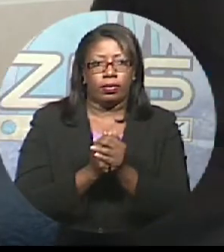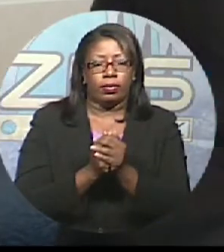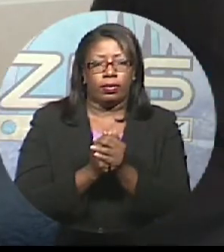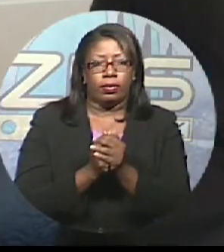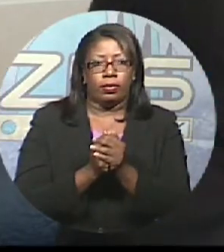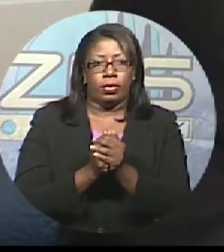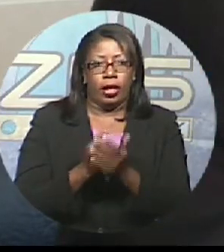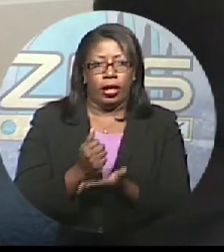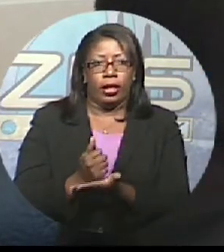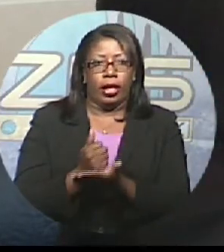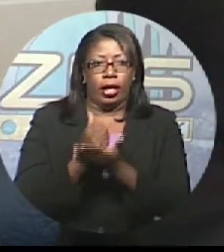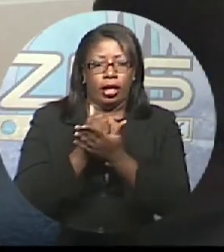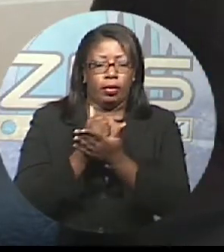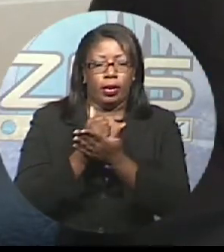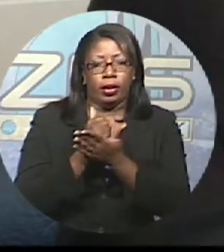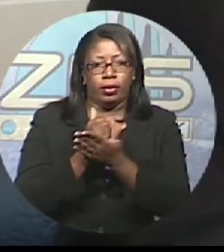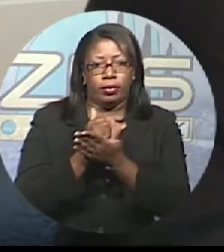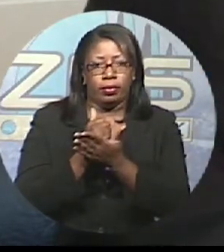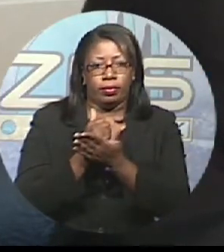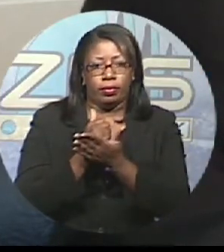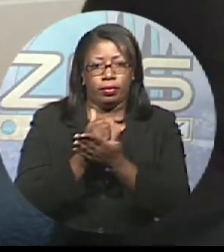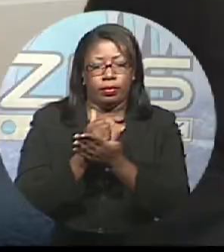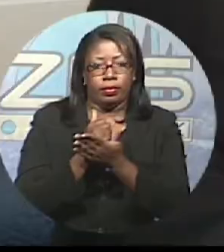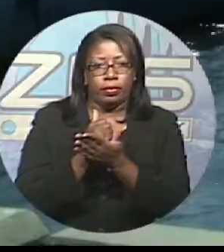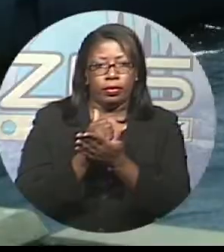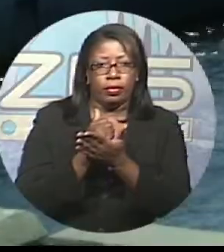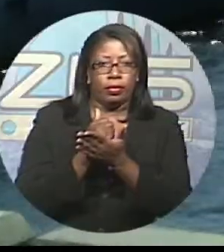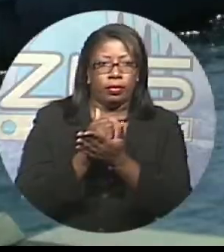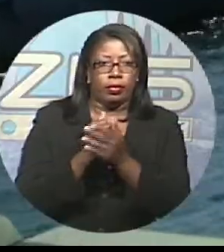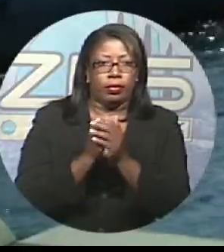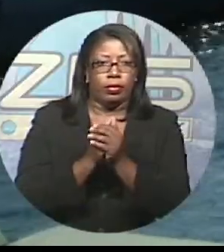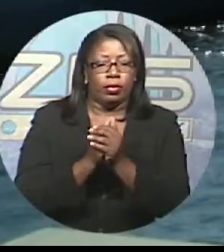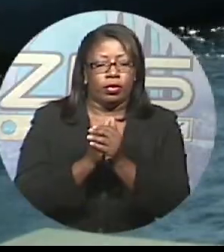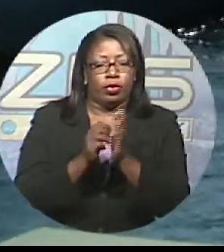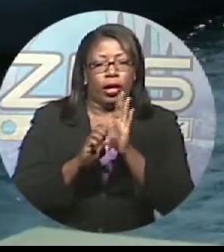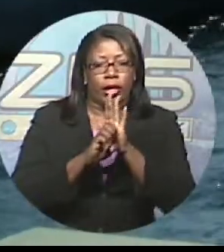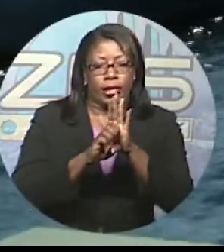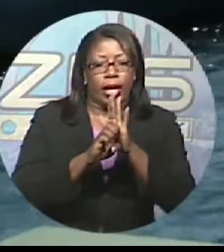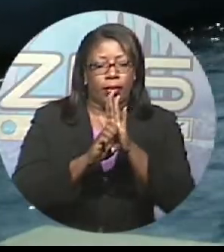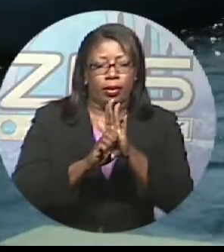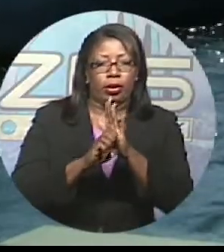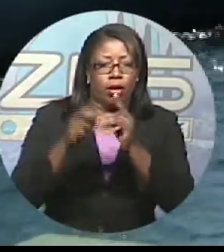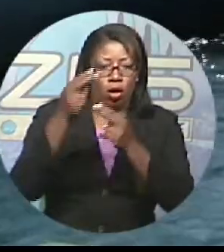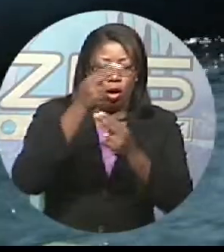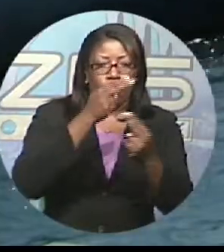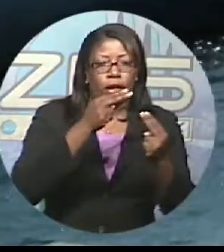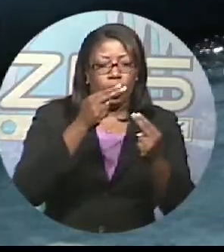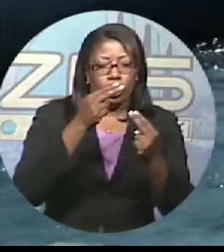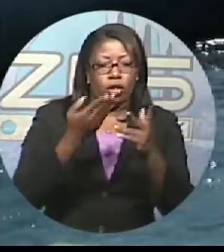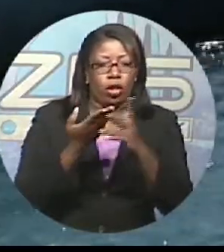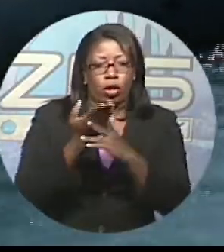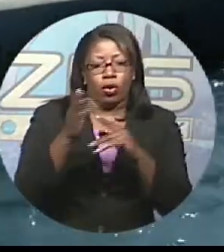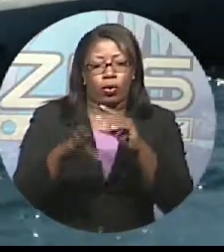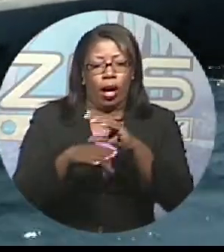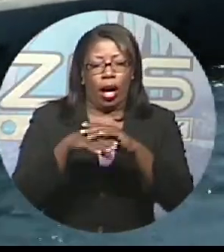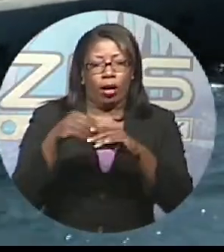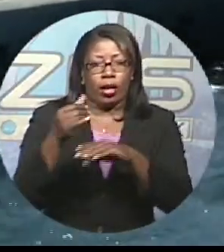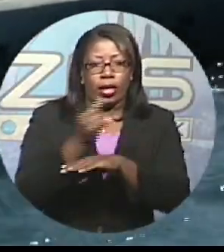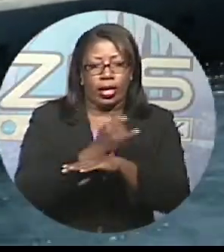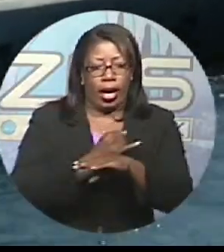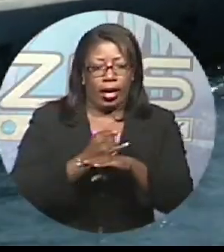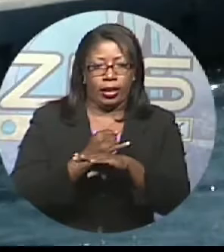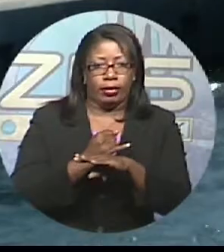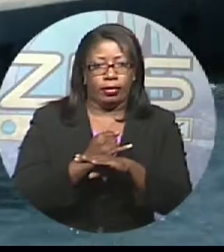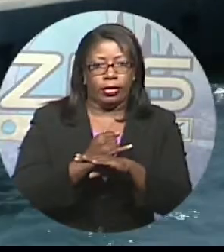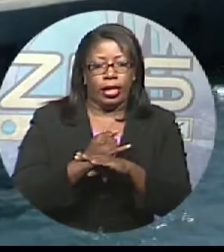assisting aid, for example, in the case of hurricanes and so forth, or disasters of any kind throughout the islands. This is a big day for